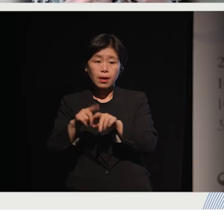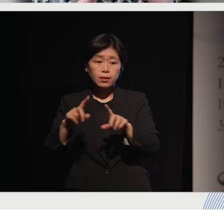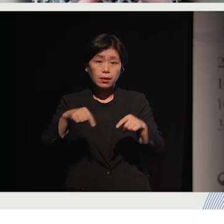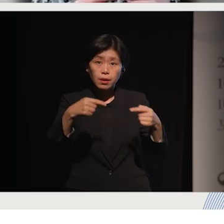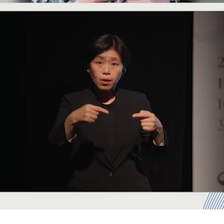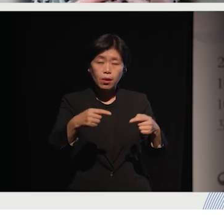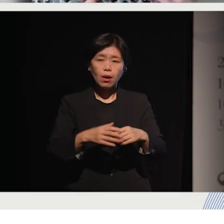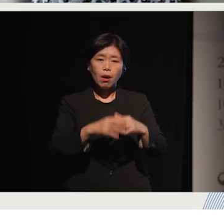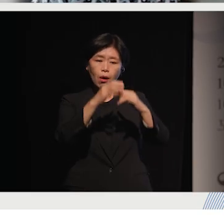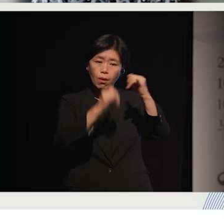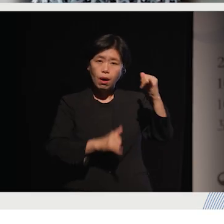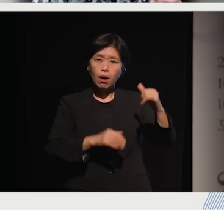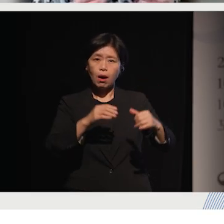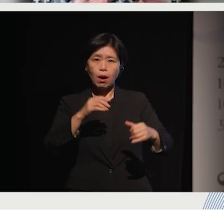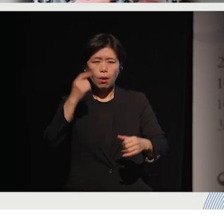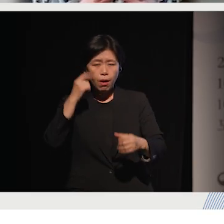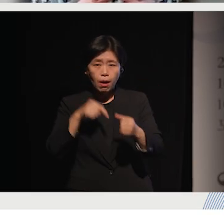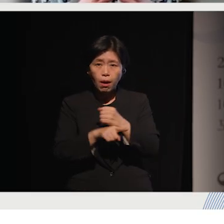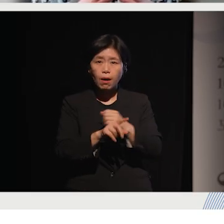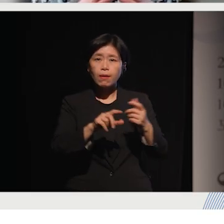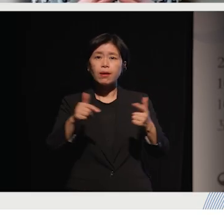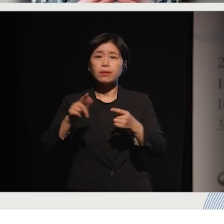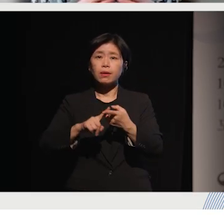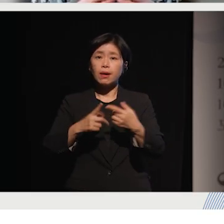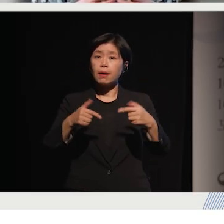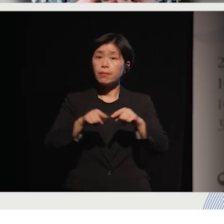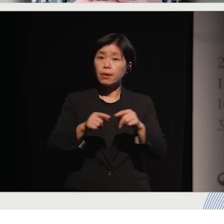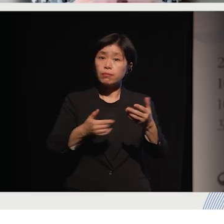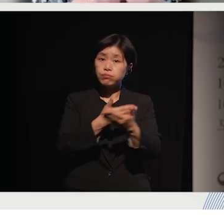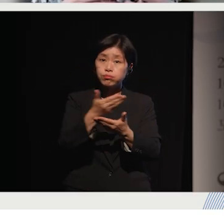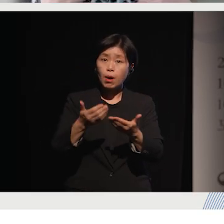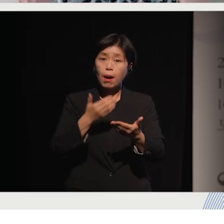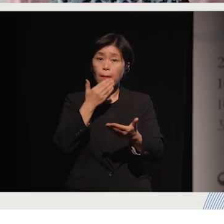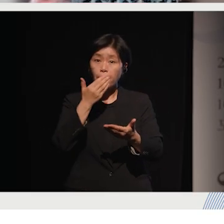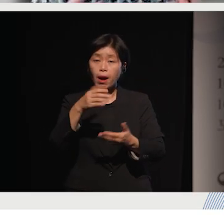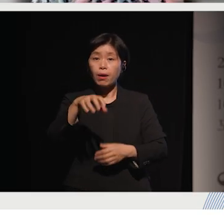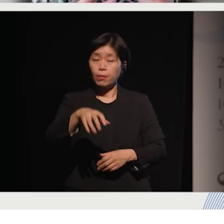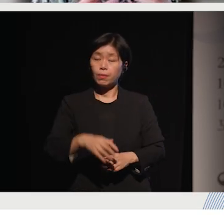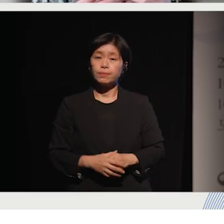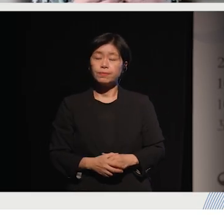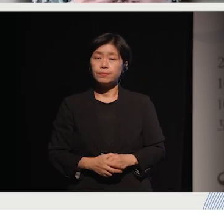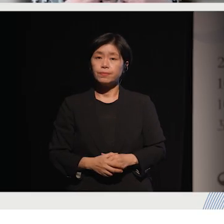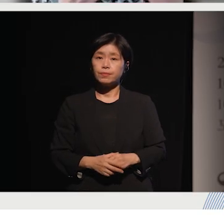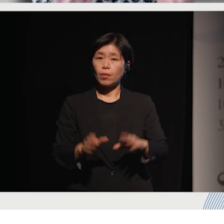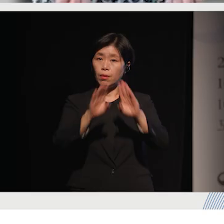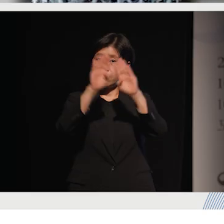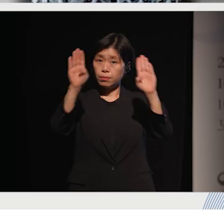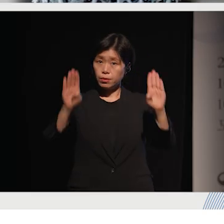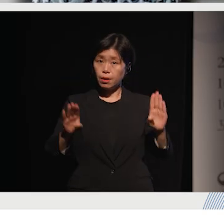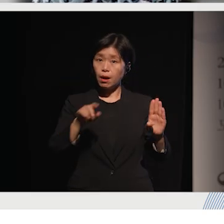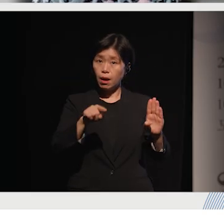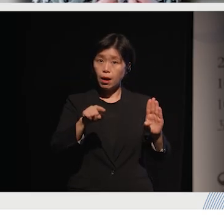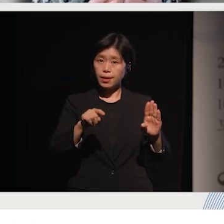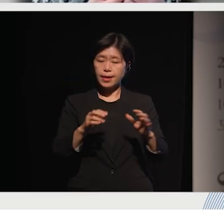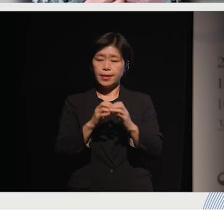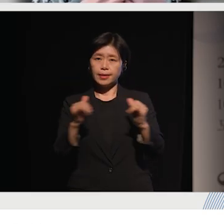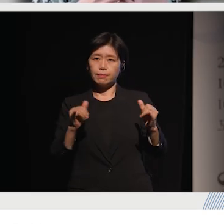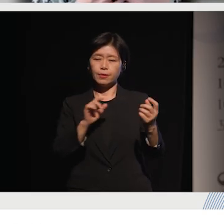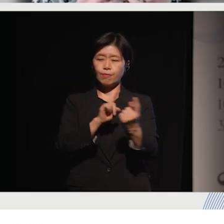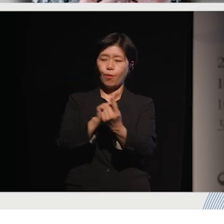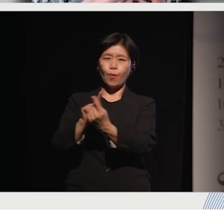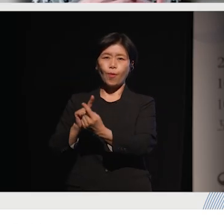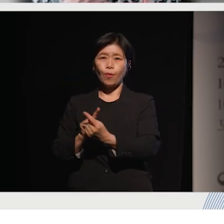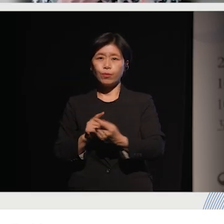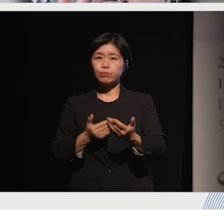history or culture or science. Museums can be places for socialization, and